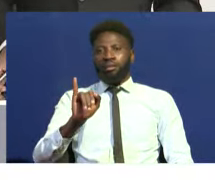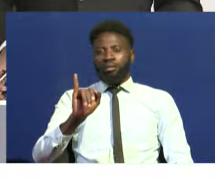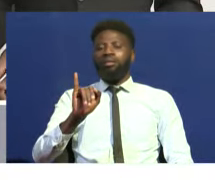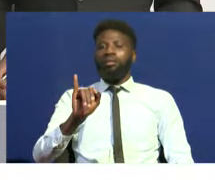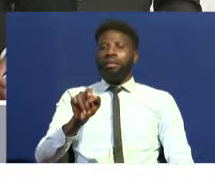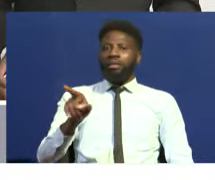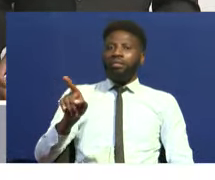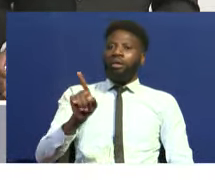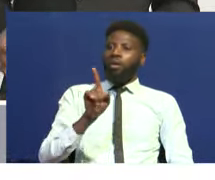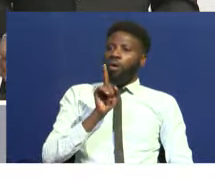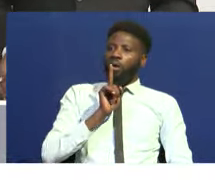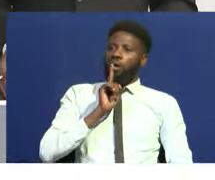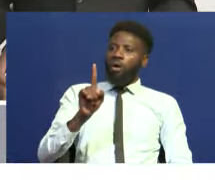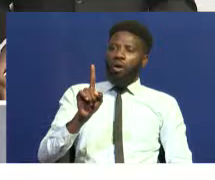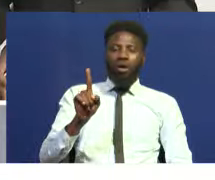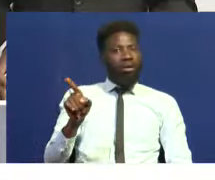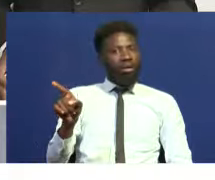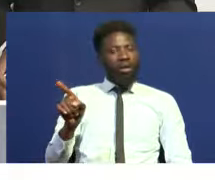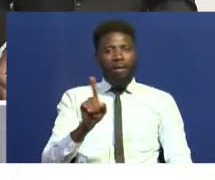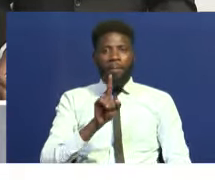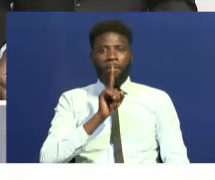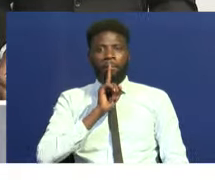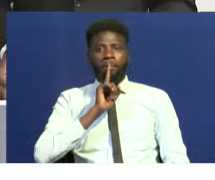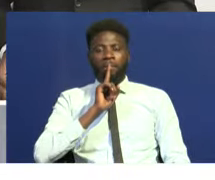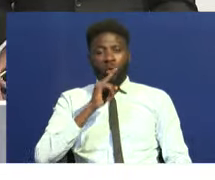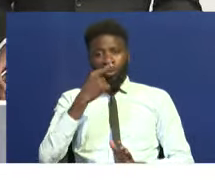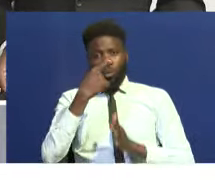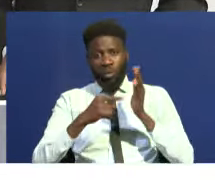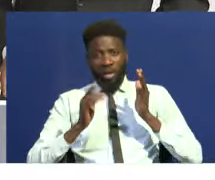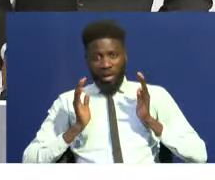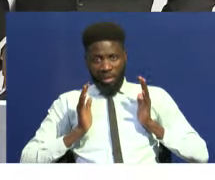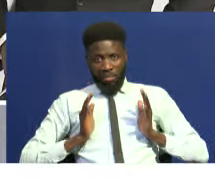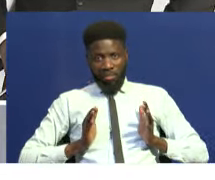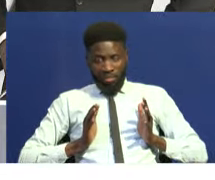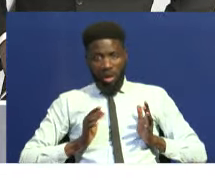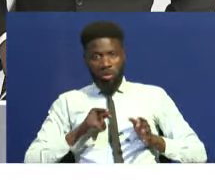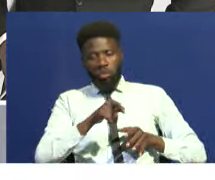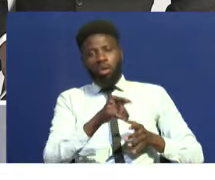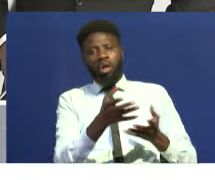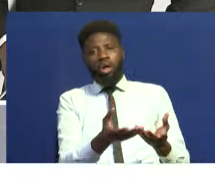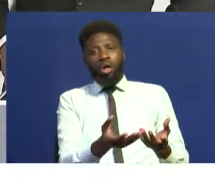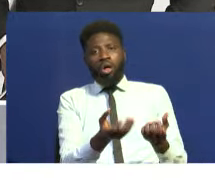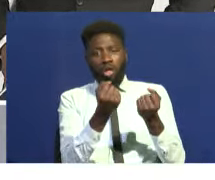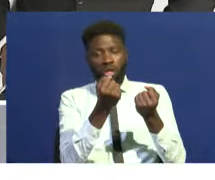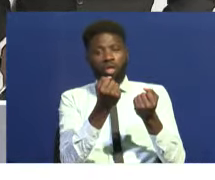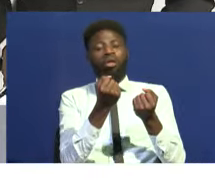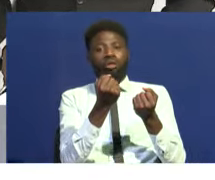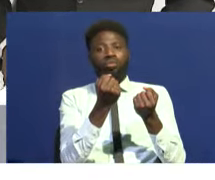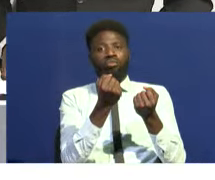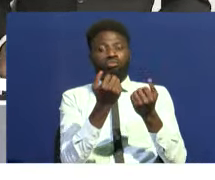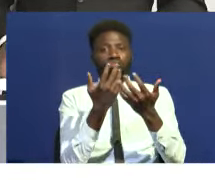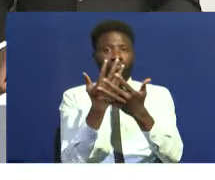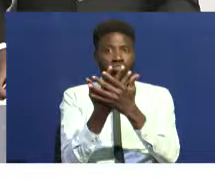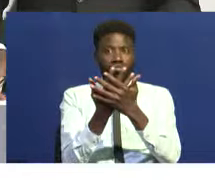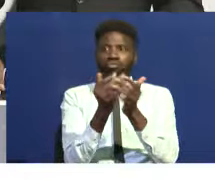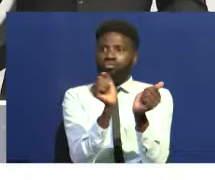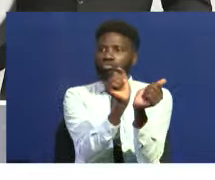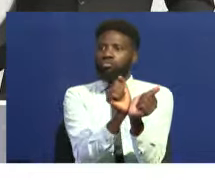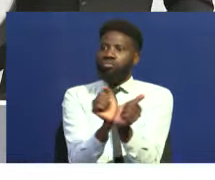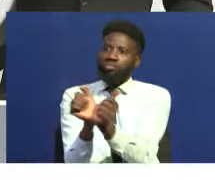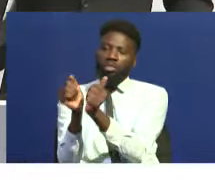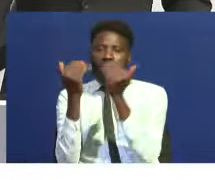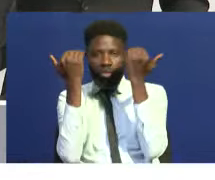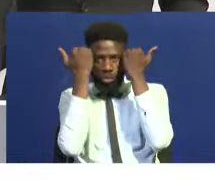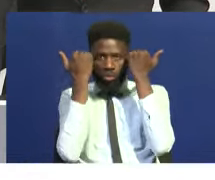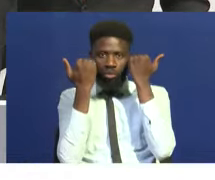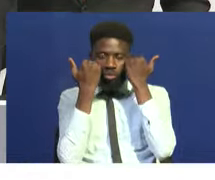habeas corpus orders which require somebody who has been detained to be released or presented to court. But JJ, kindly